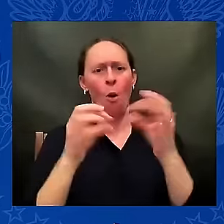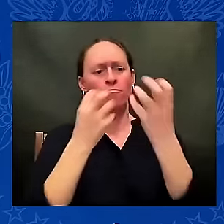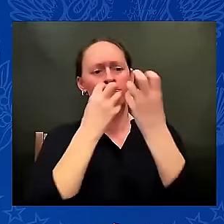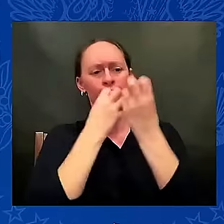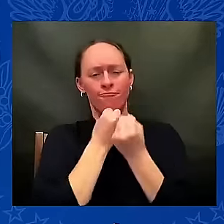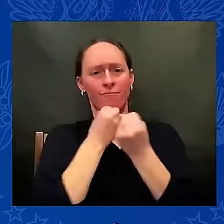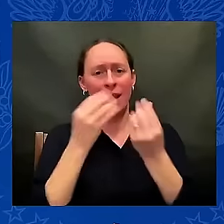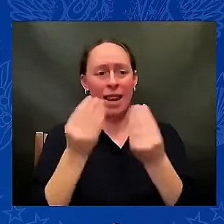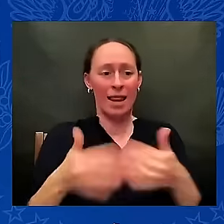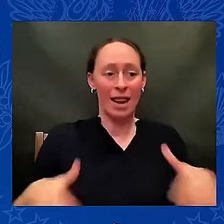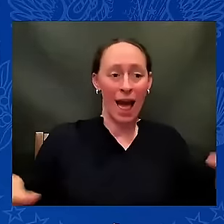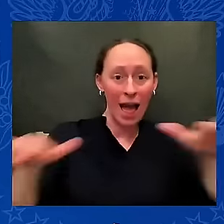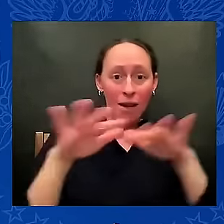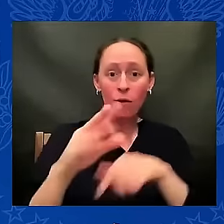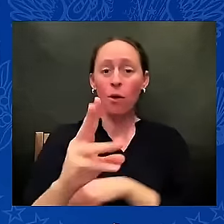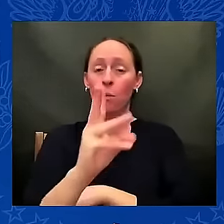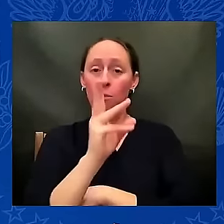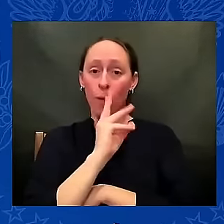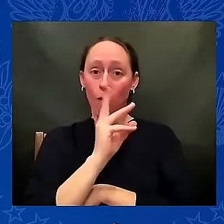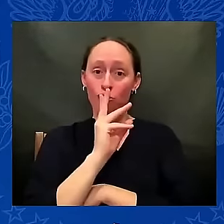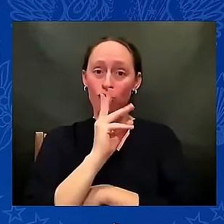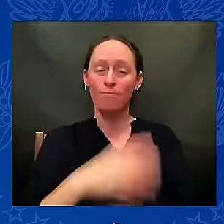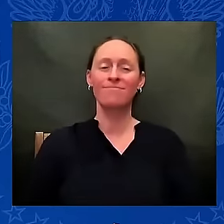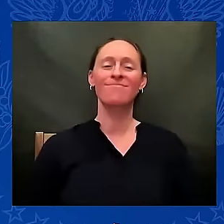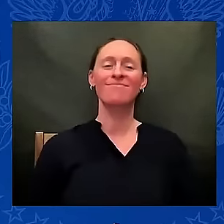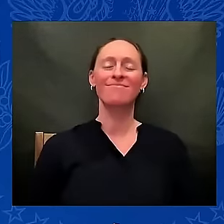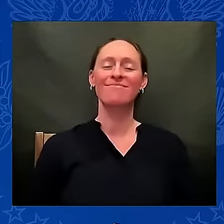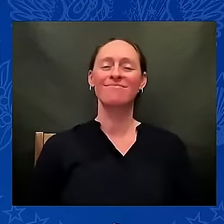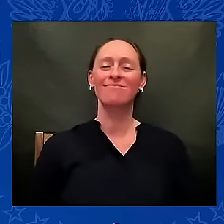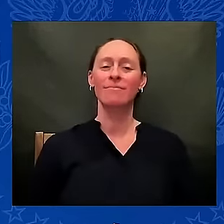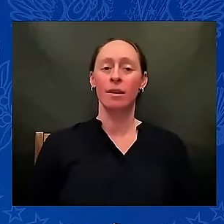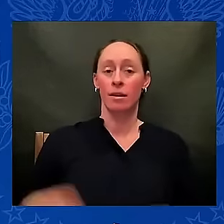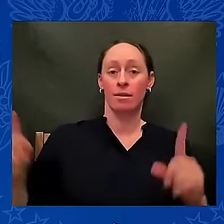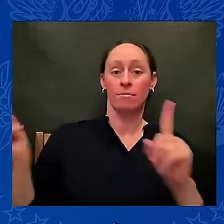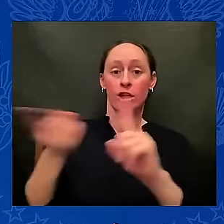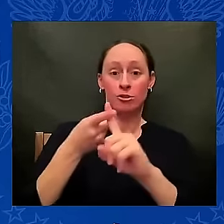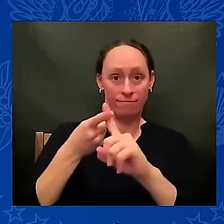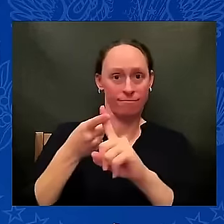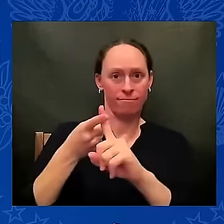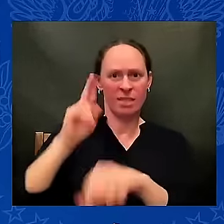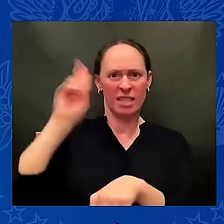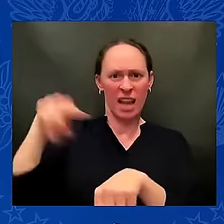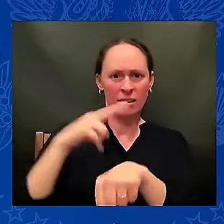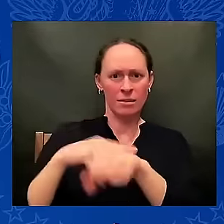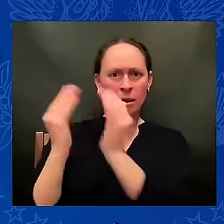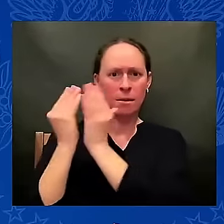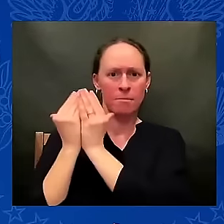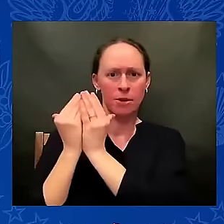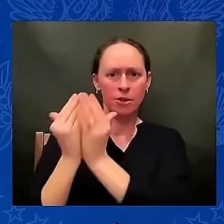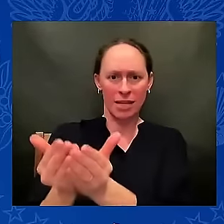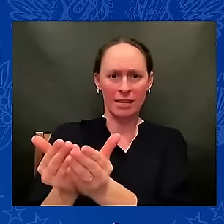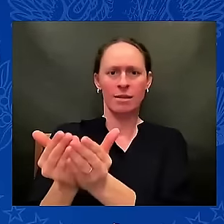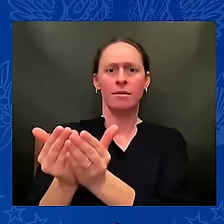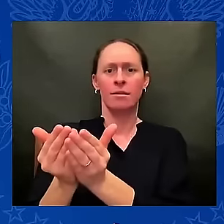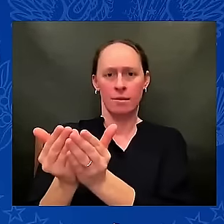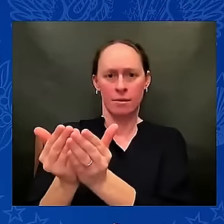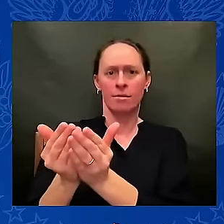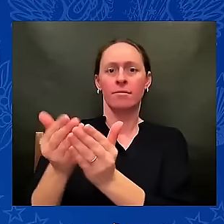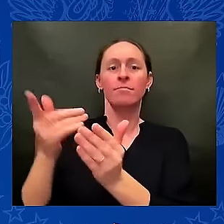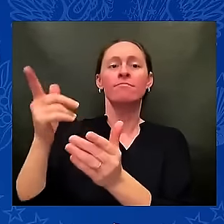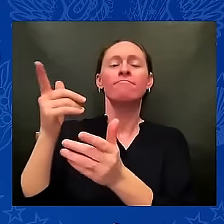Marine Sanctuary proposed by indigenous communities, which is off the coast of California. We just got that